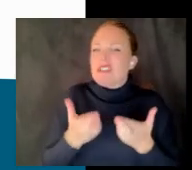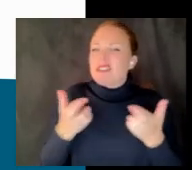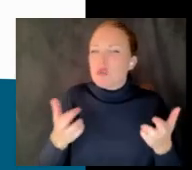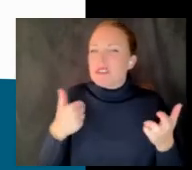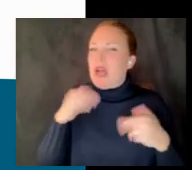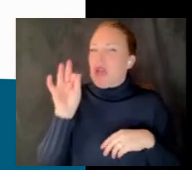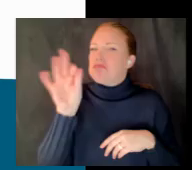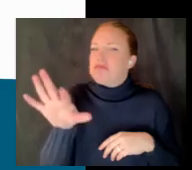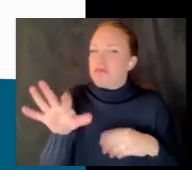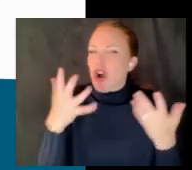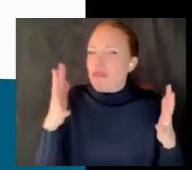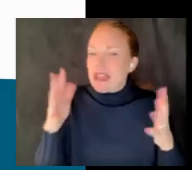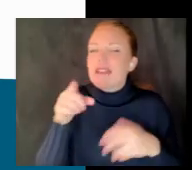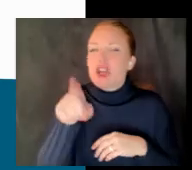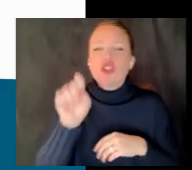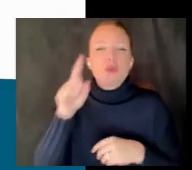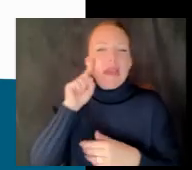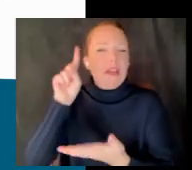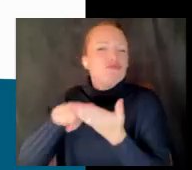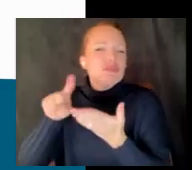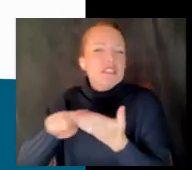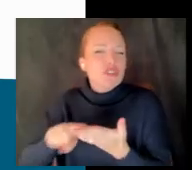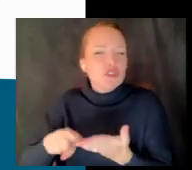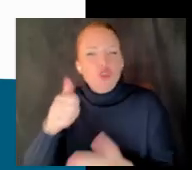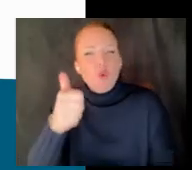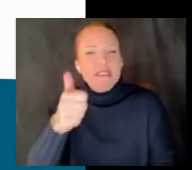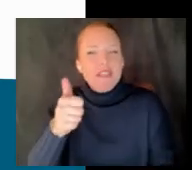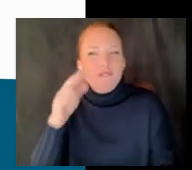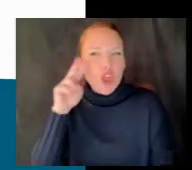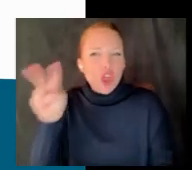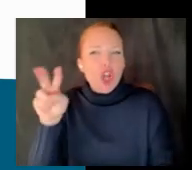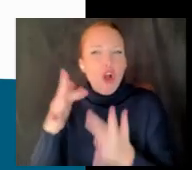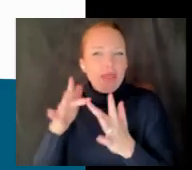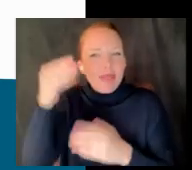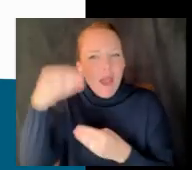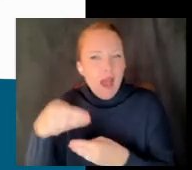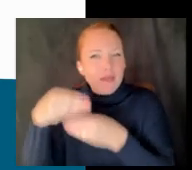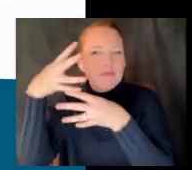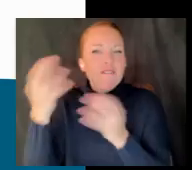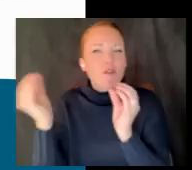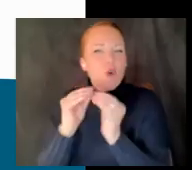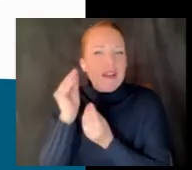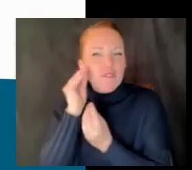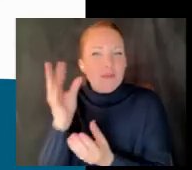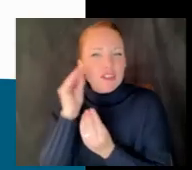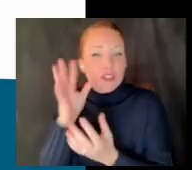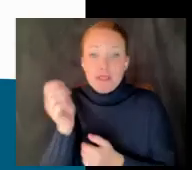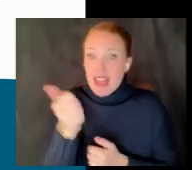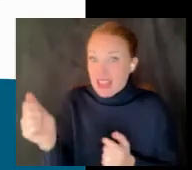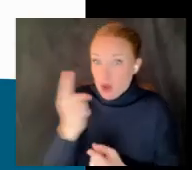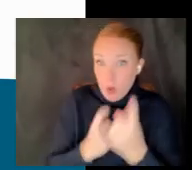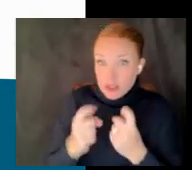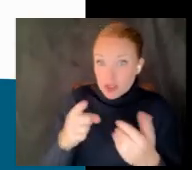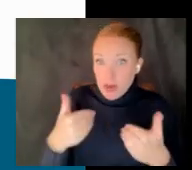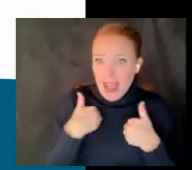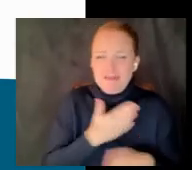have further questions about the special education process. I encourage you, if you have questions, please don't hesitate to reach out for assistance.